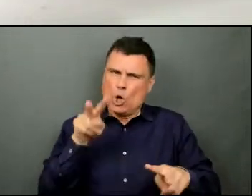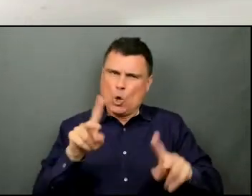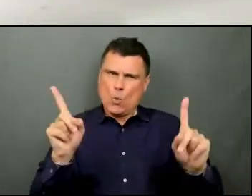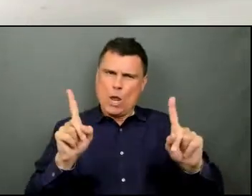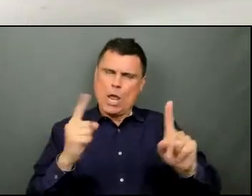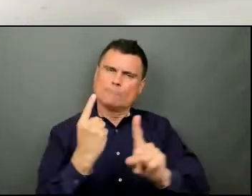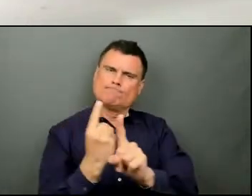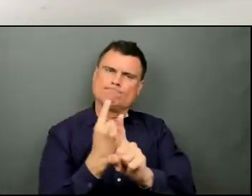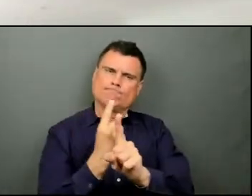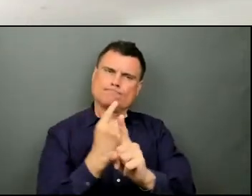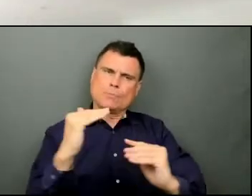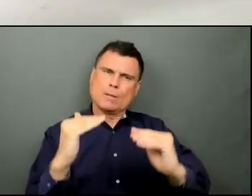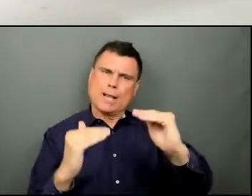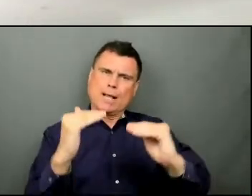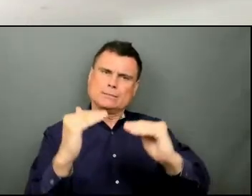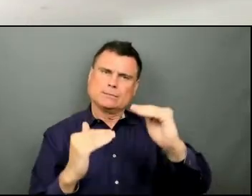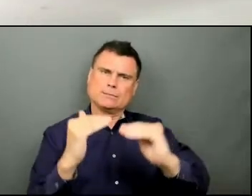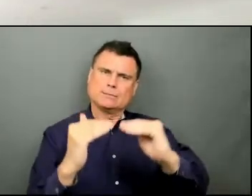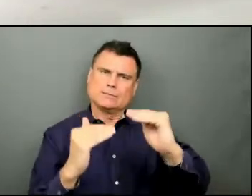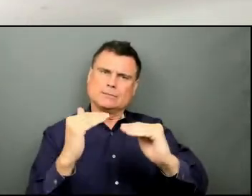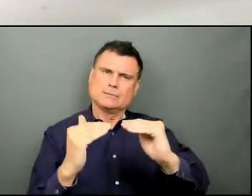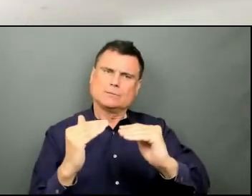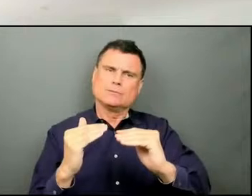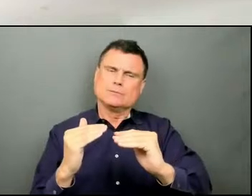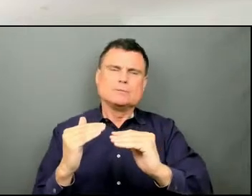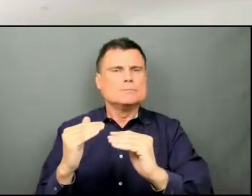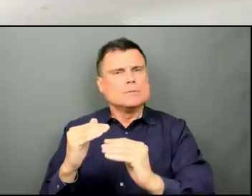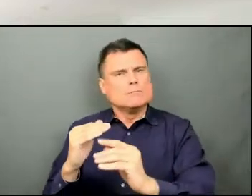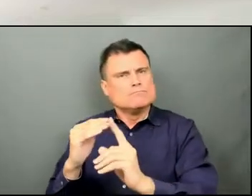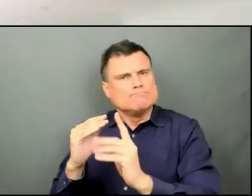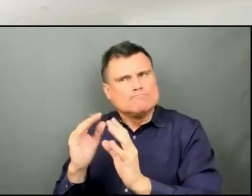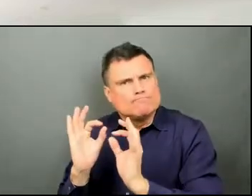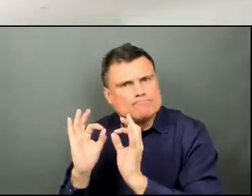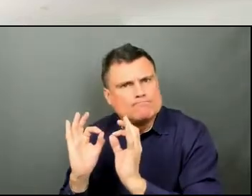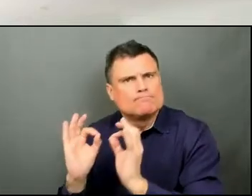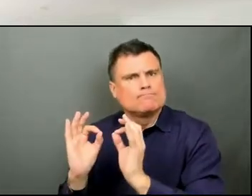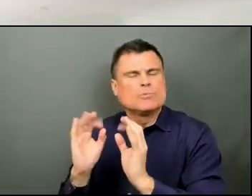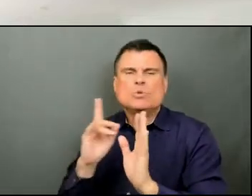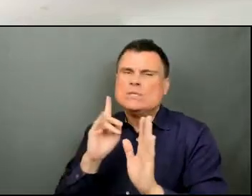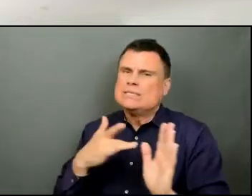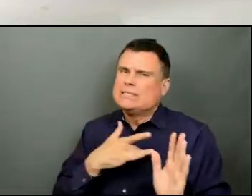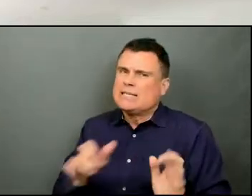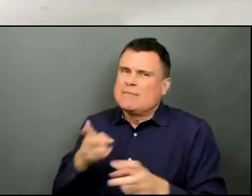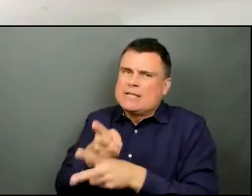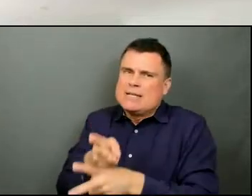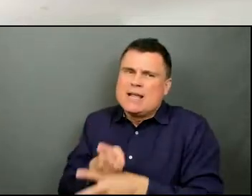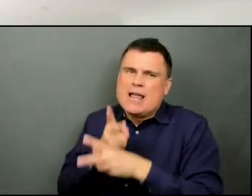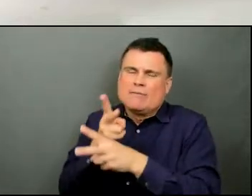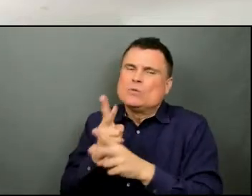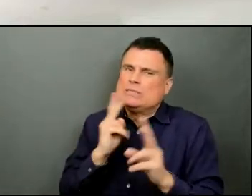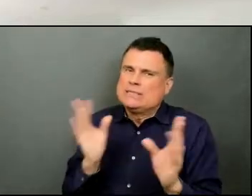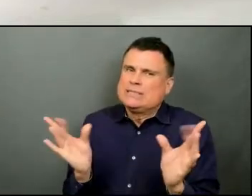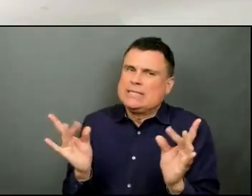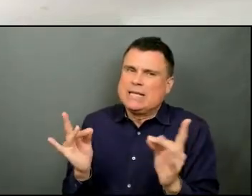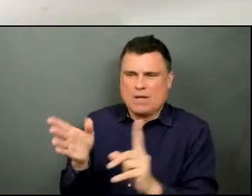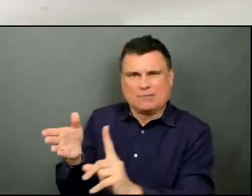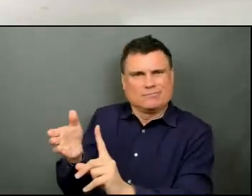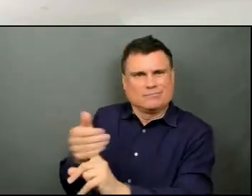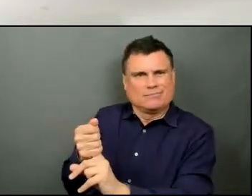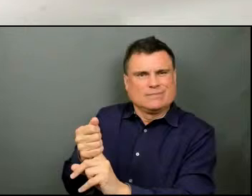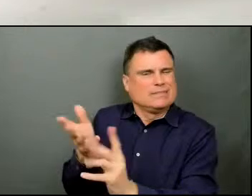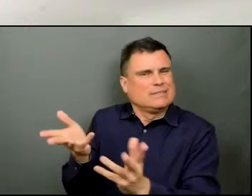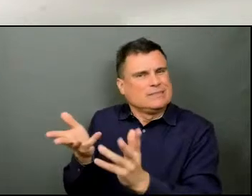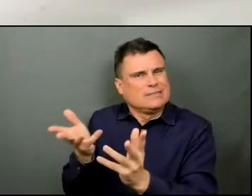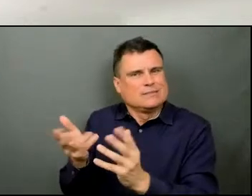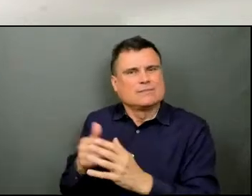difficult process and requires lots of conversations to get to a place where we can come